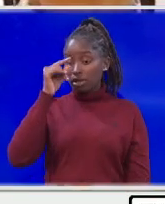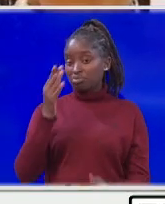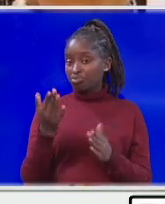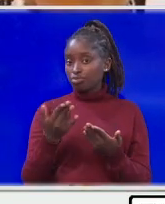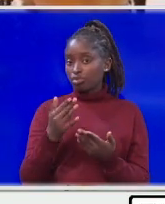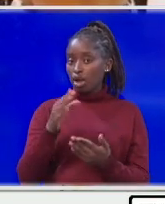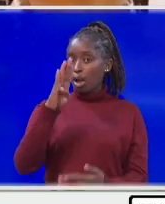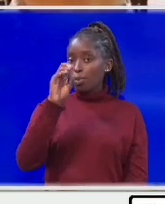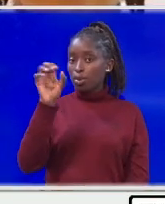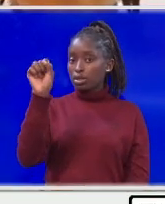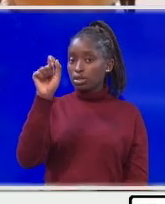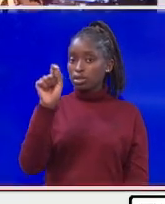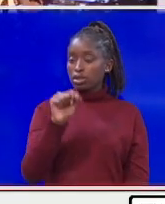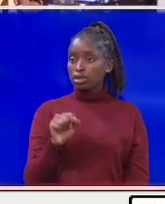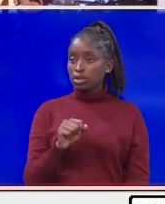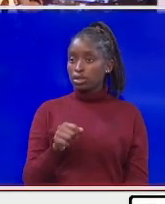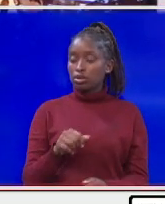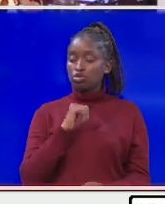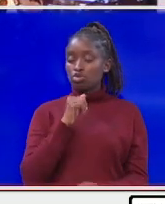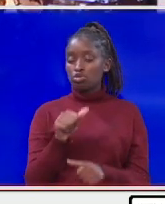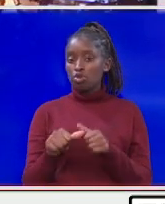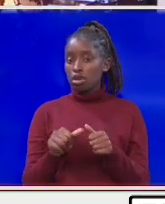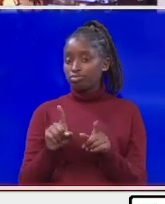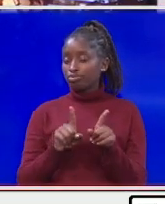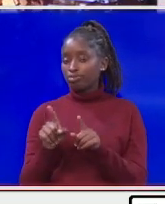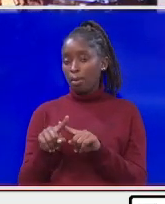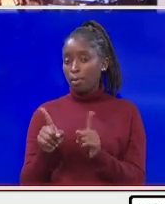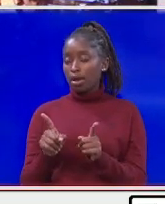by tourists, but some schools use it as well. Tukiachana na taarifa hiyo.